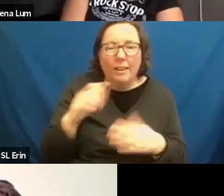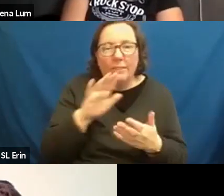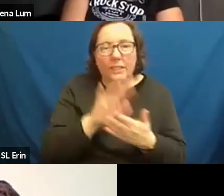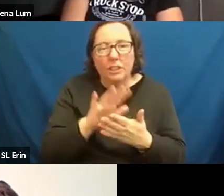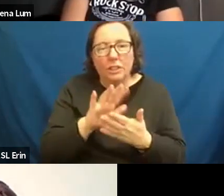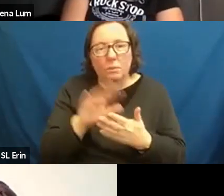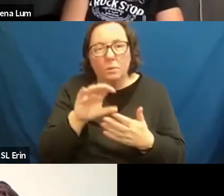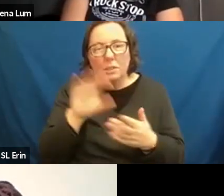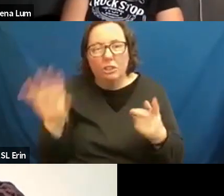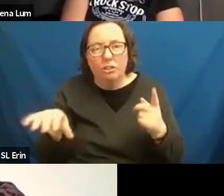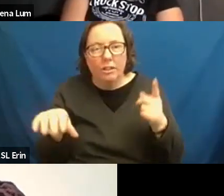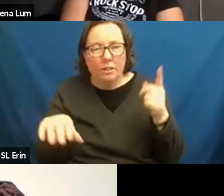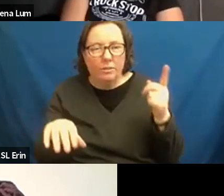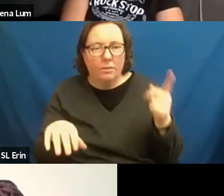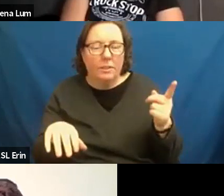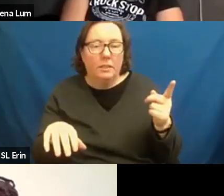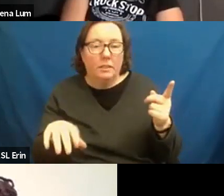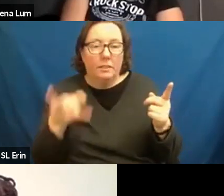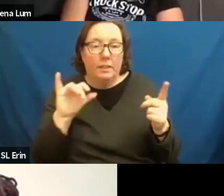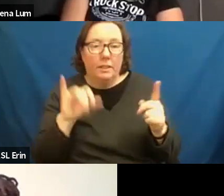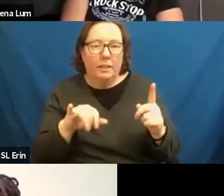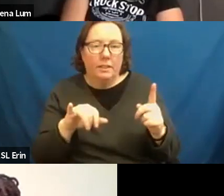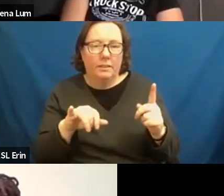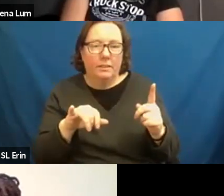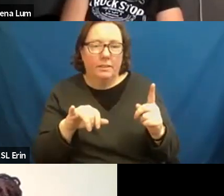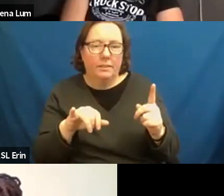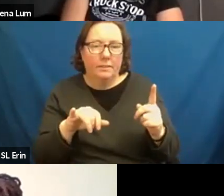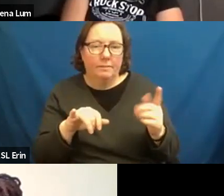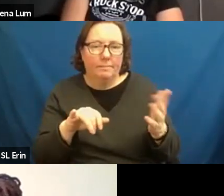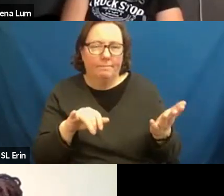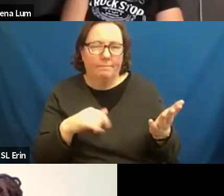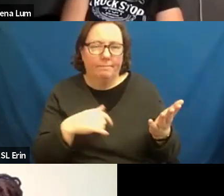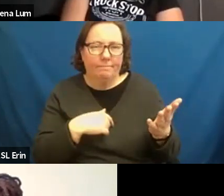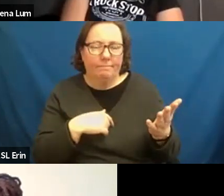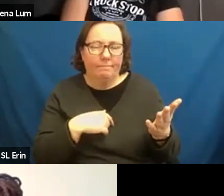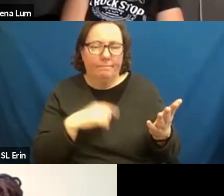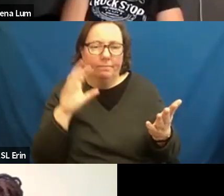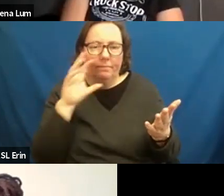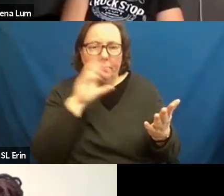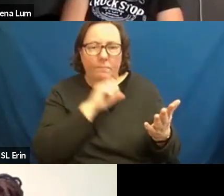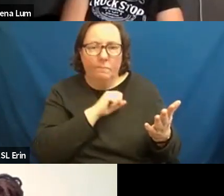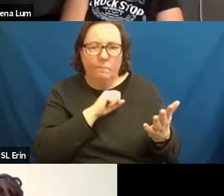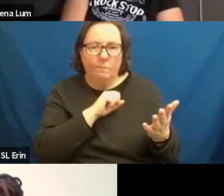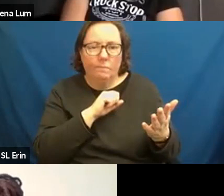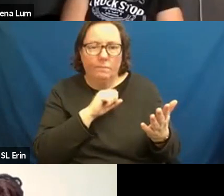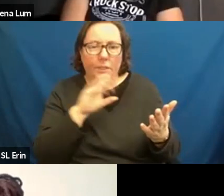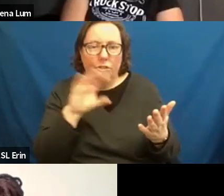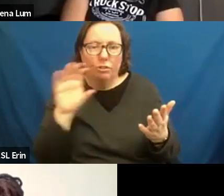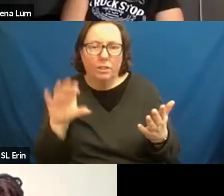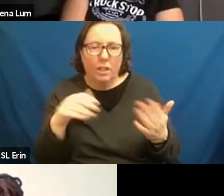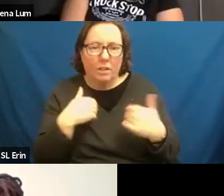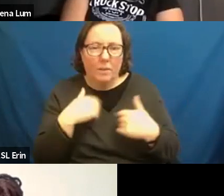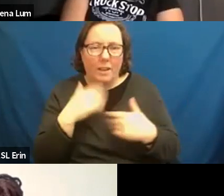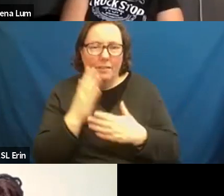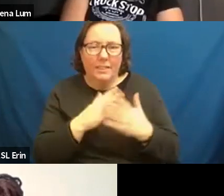Chicago. That, I assume then that Chicago has some sort